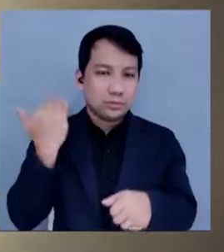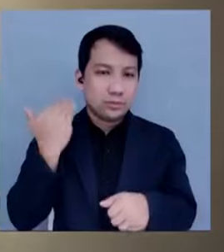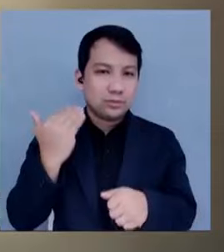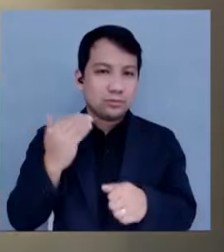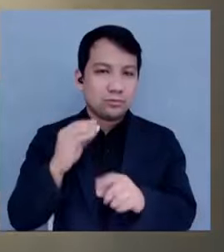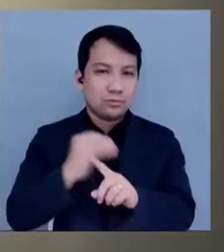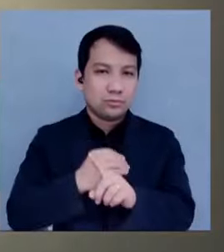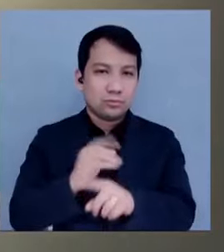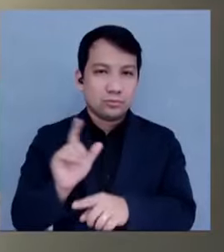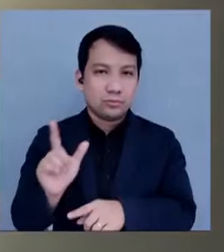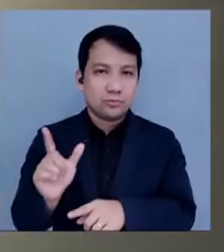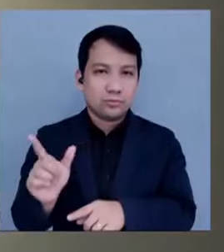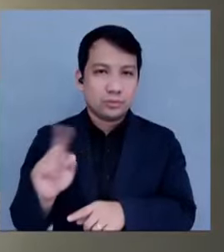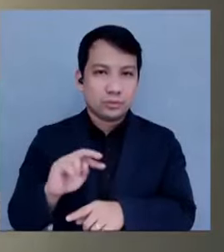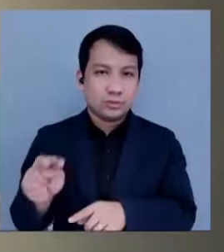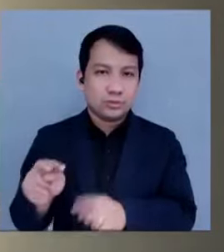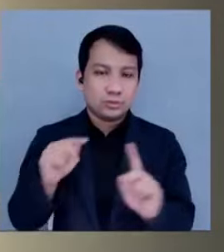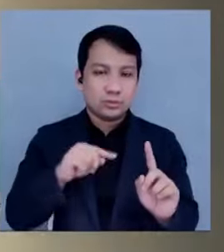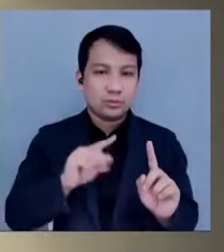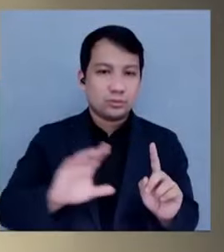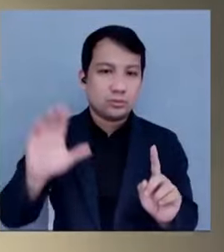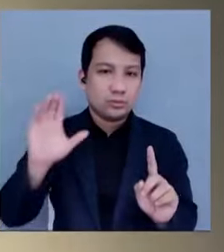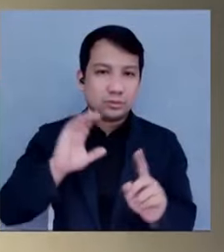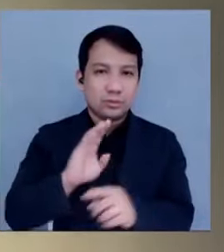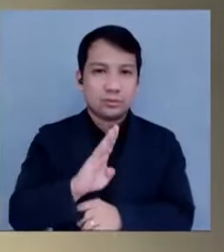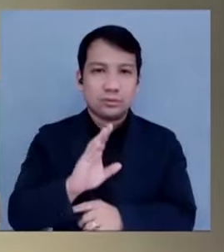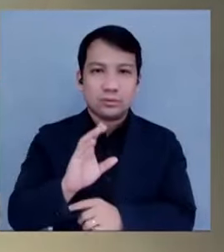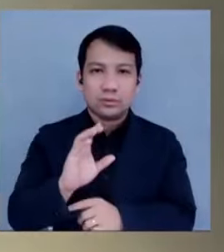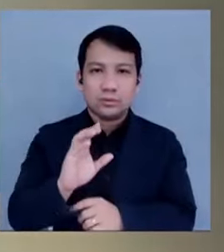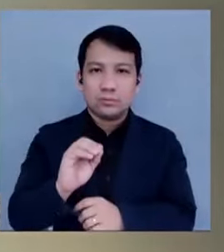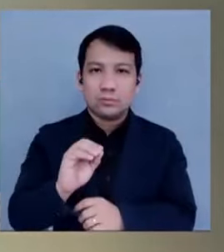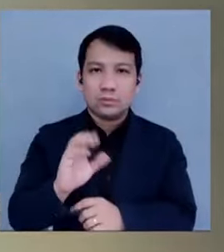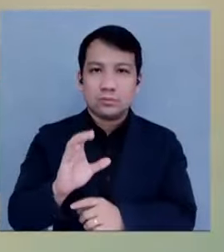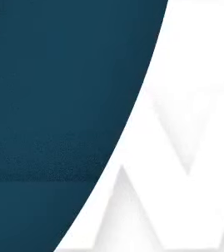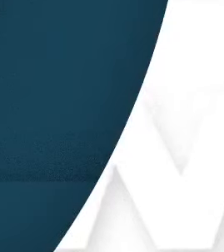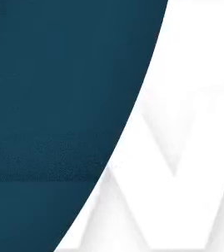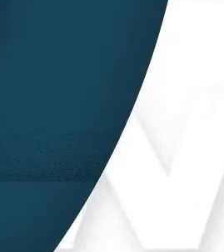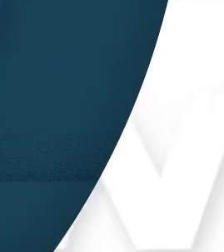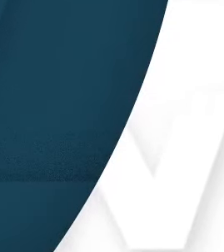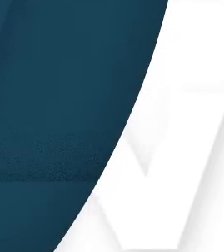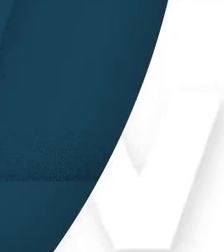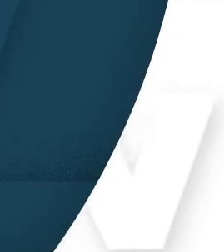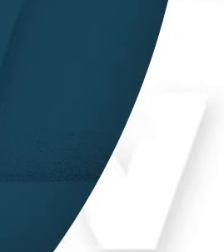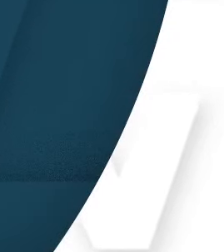The alleged mastermind, former Bureau of Corrections Chief Gerald Bantag, remains at large.